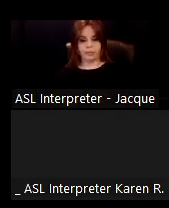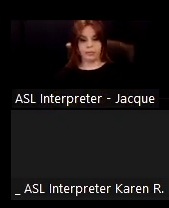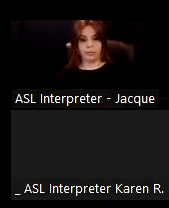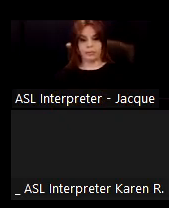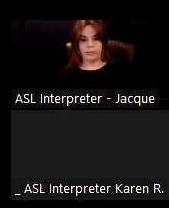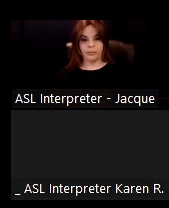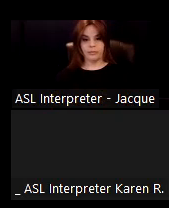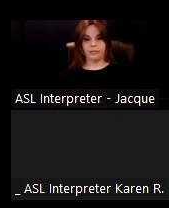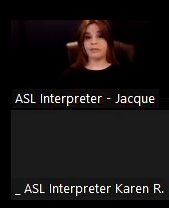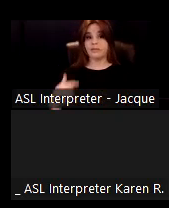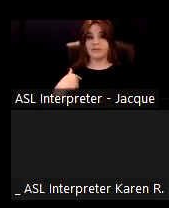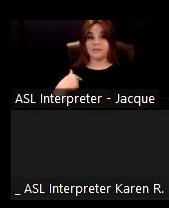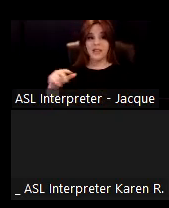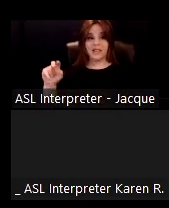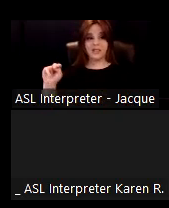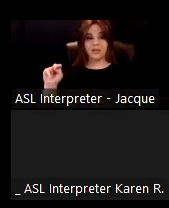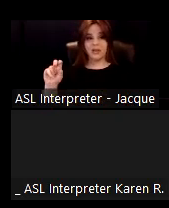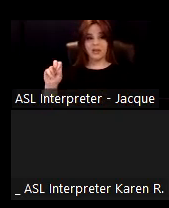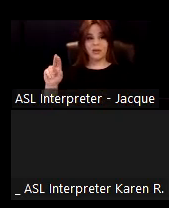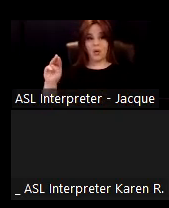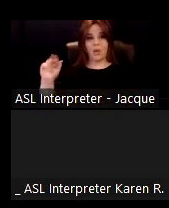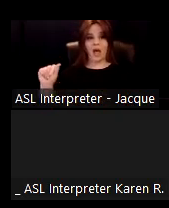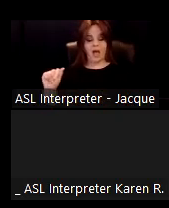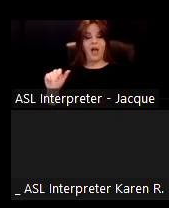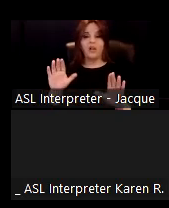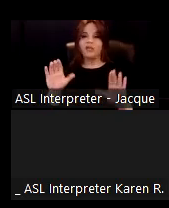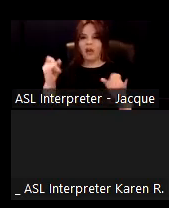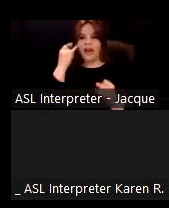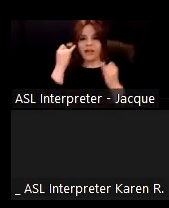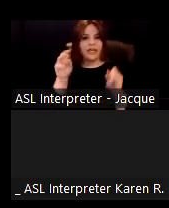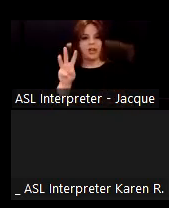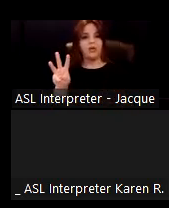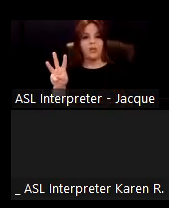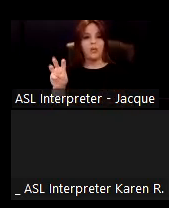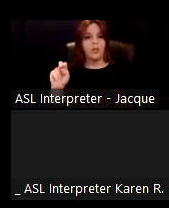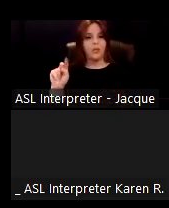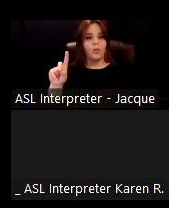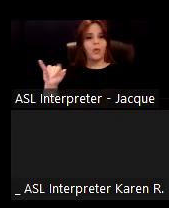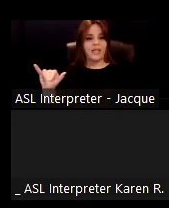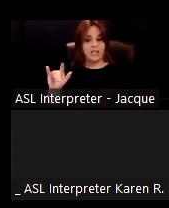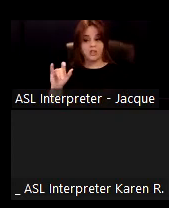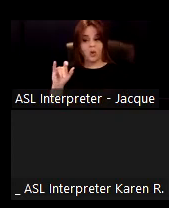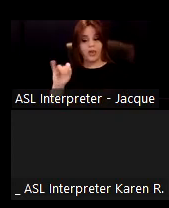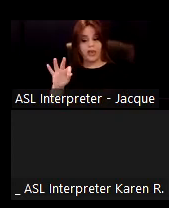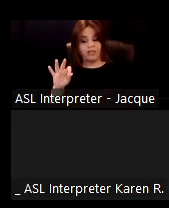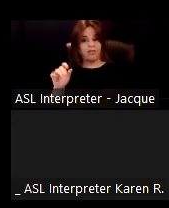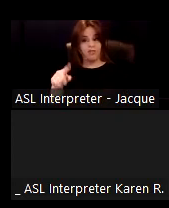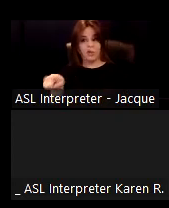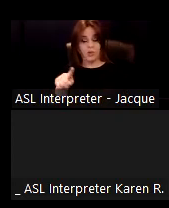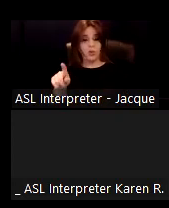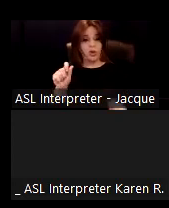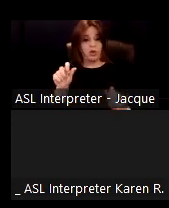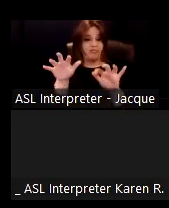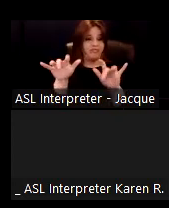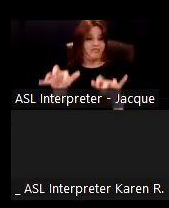This is Norma. That's a great idea, Wendy. So if everyone could write in the chat any ideas that that you had, or thoughts